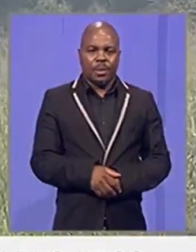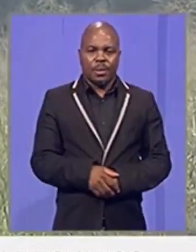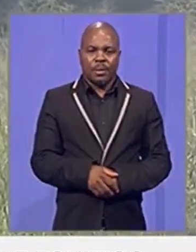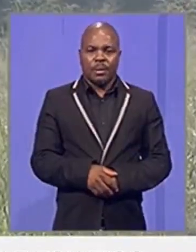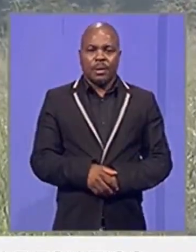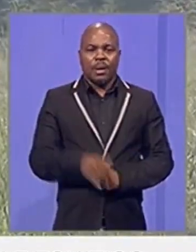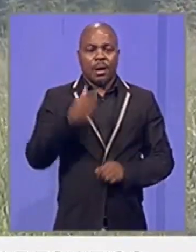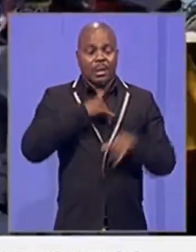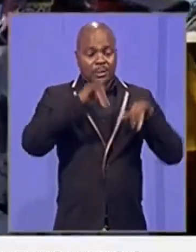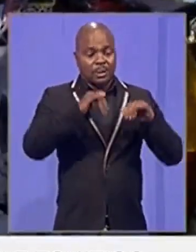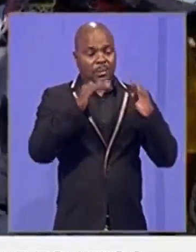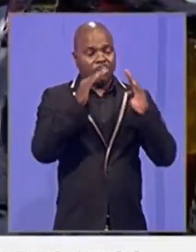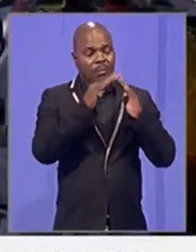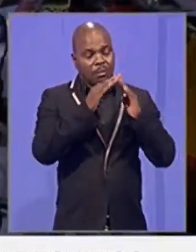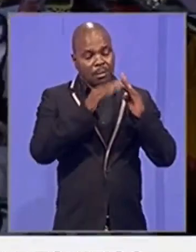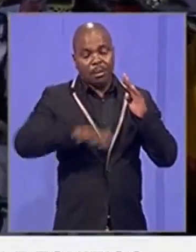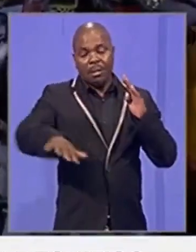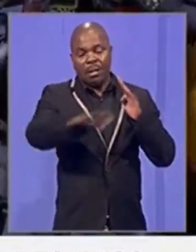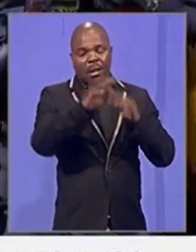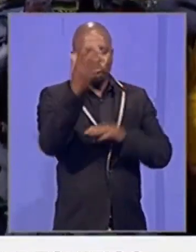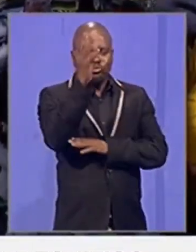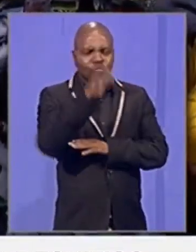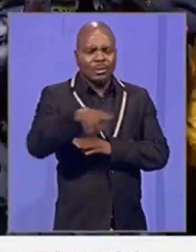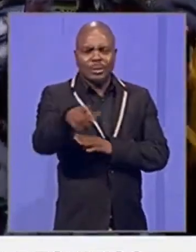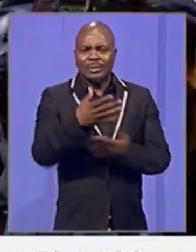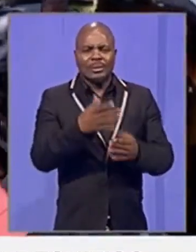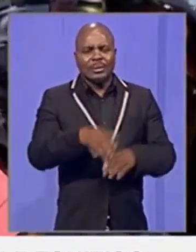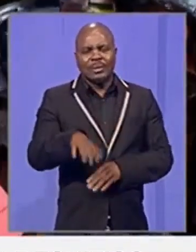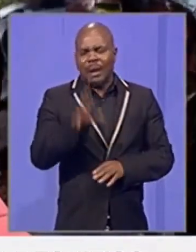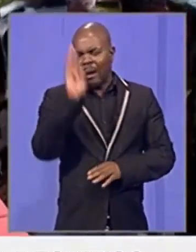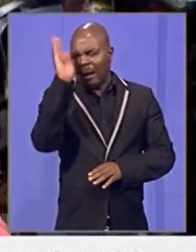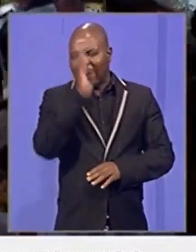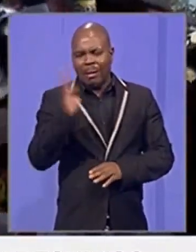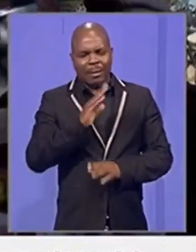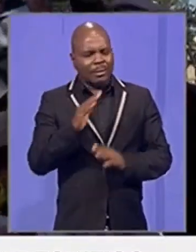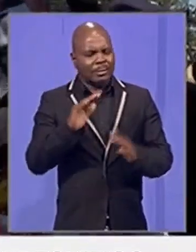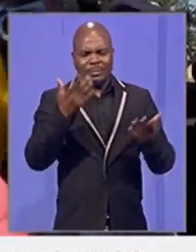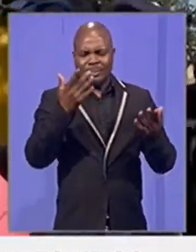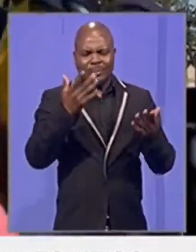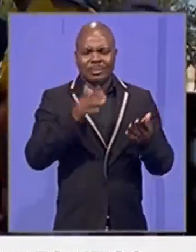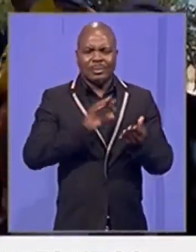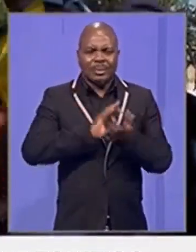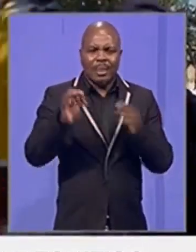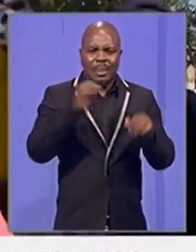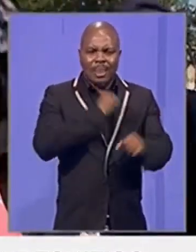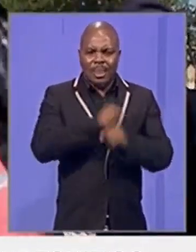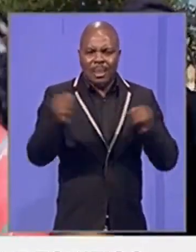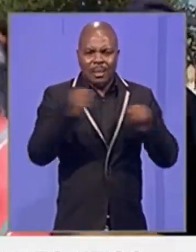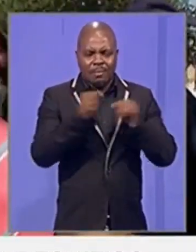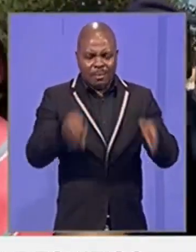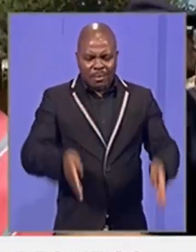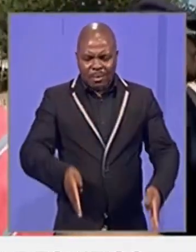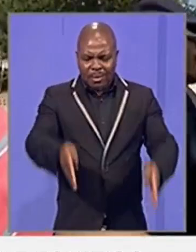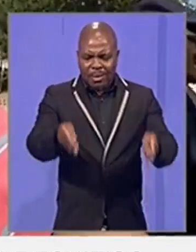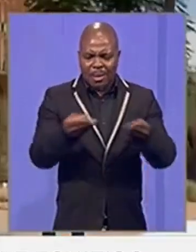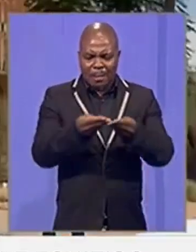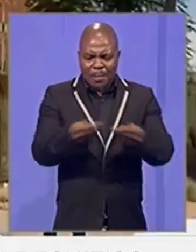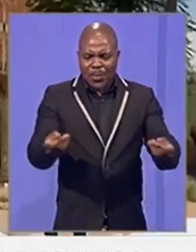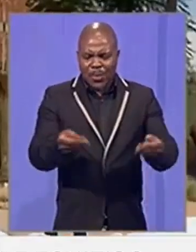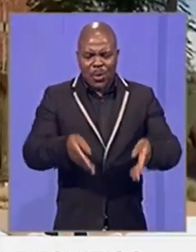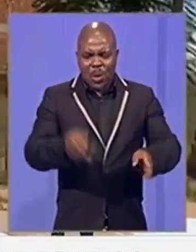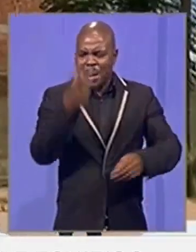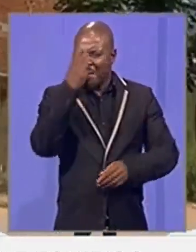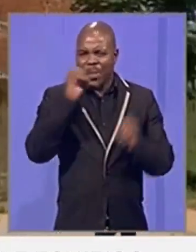a bush there, it's very ugly there. They don't clean there, the streets there, it's just mud when it says no tar road, it's nothing there.